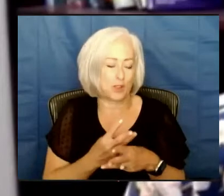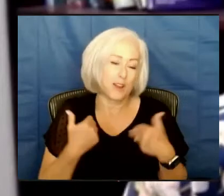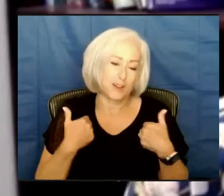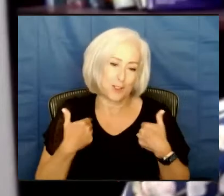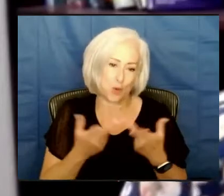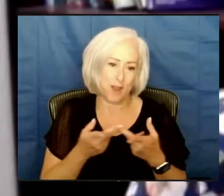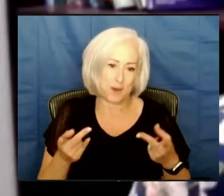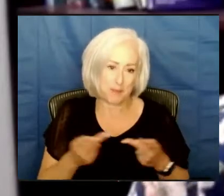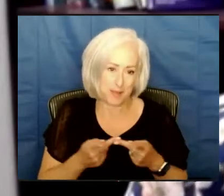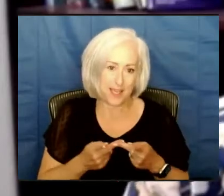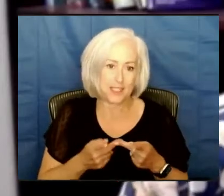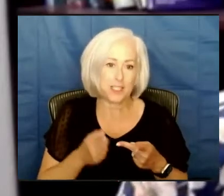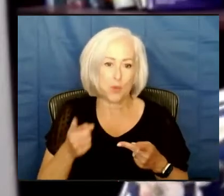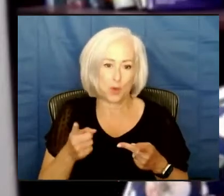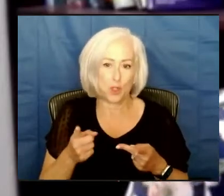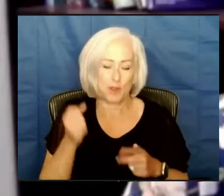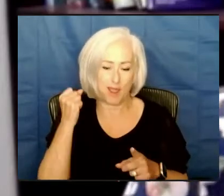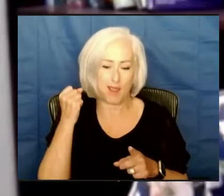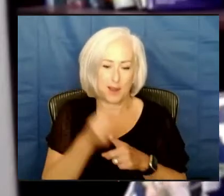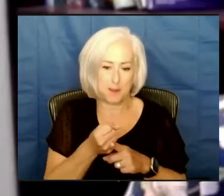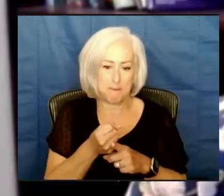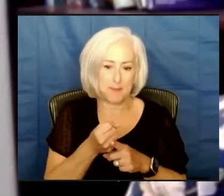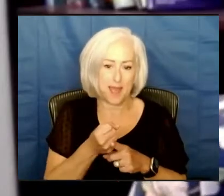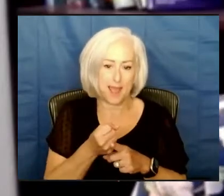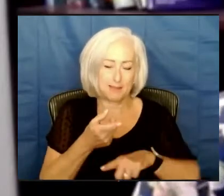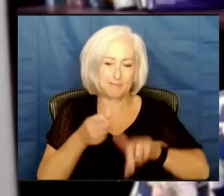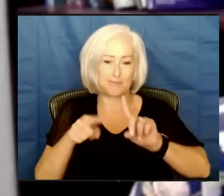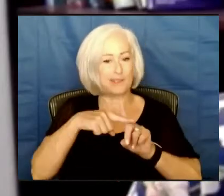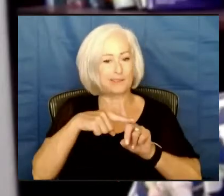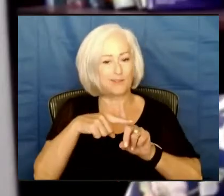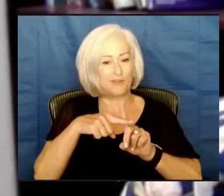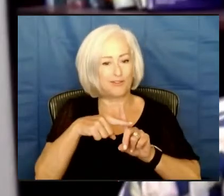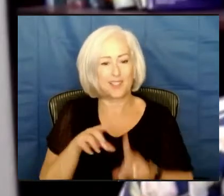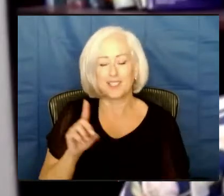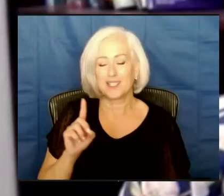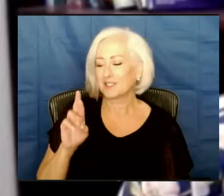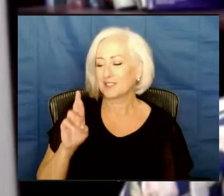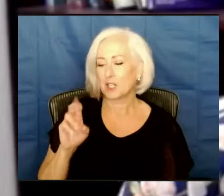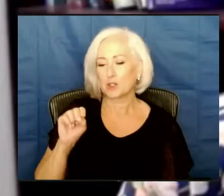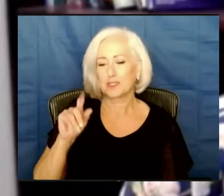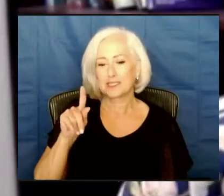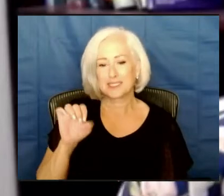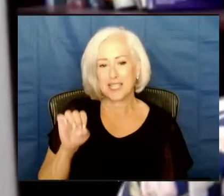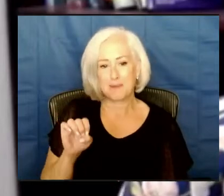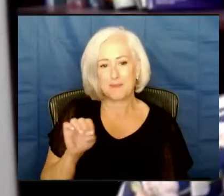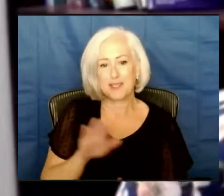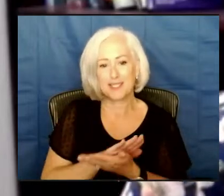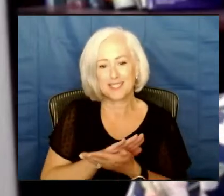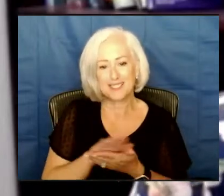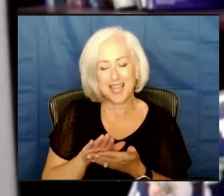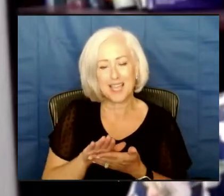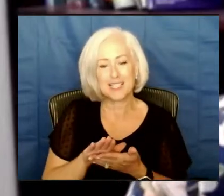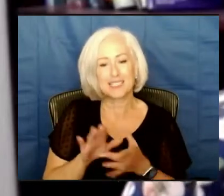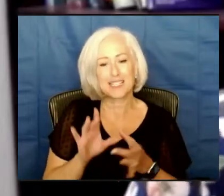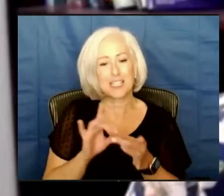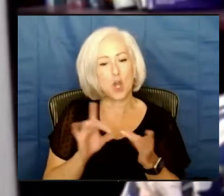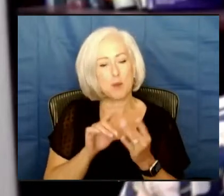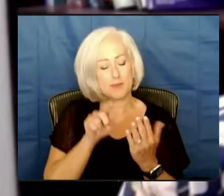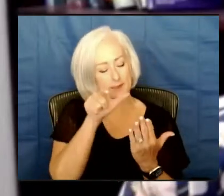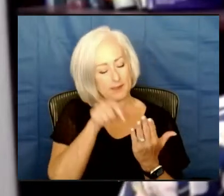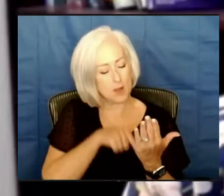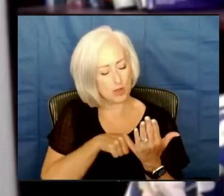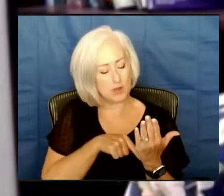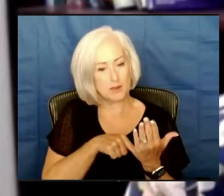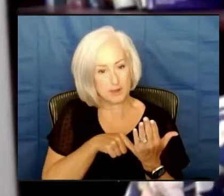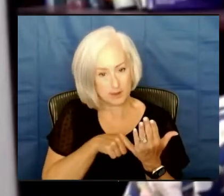can have an impact. Dr. Simon kind of nicely said in his article that, fundamentally